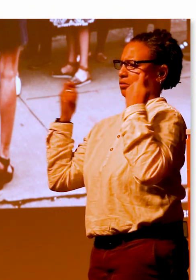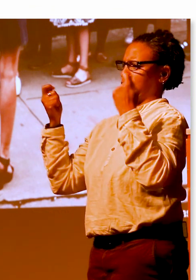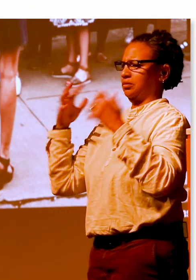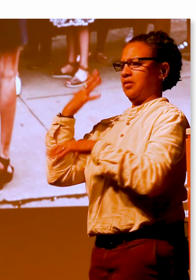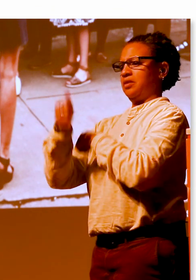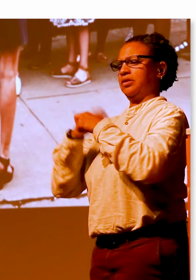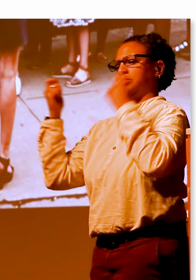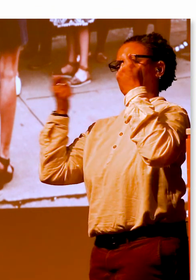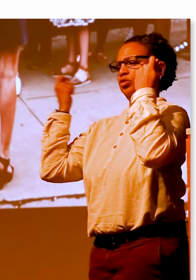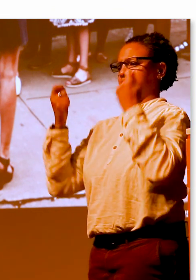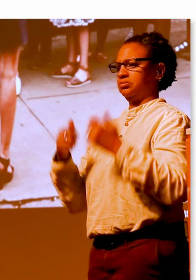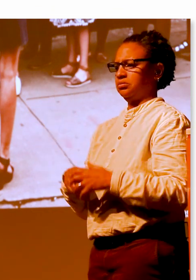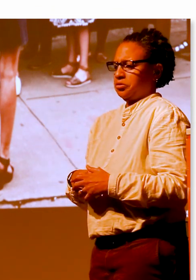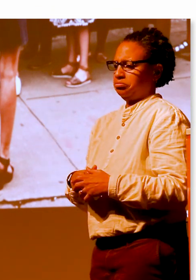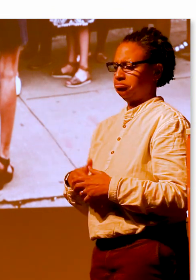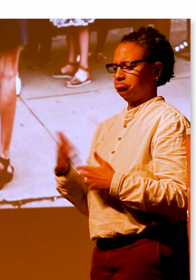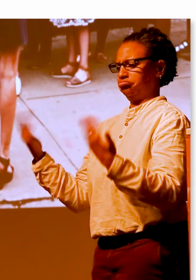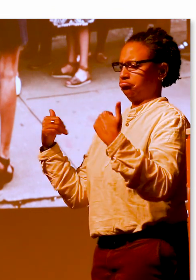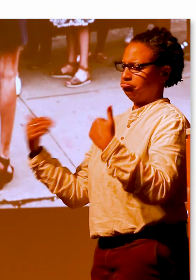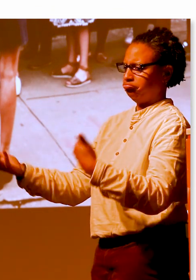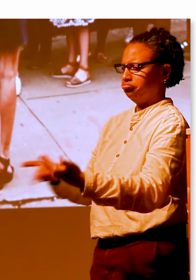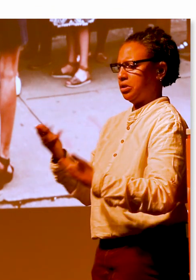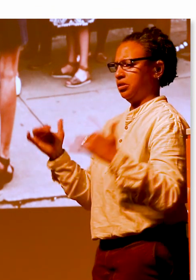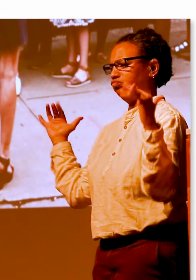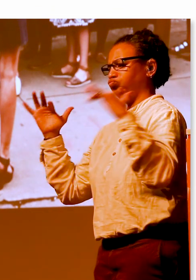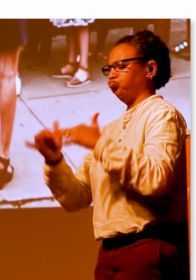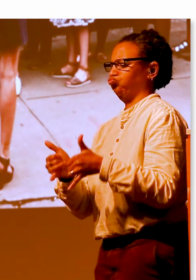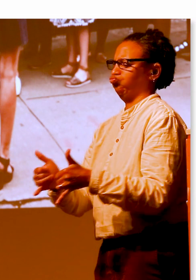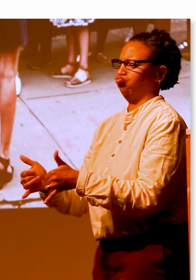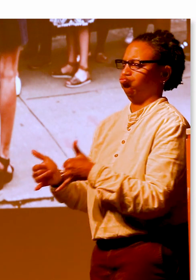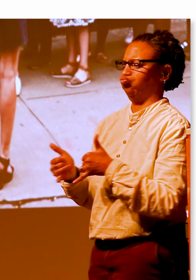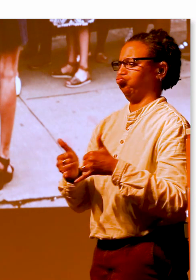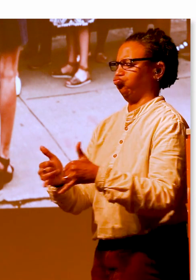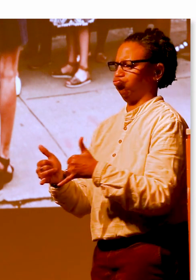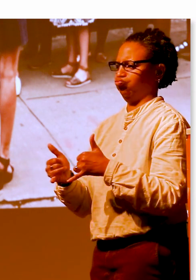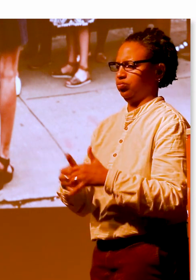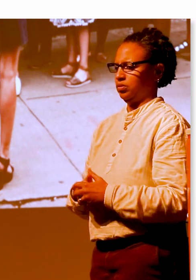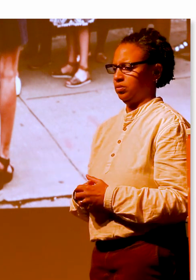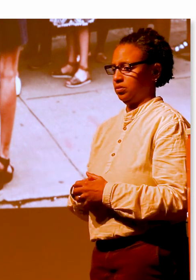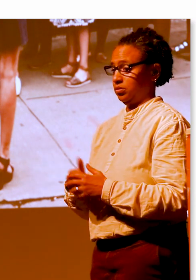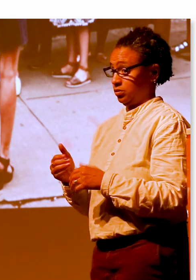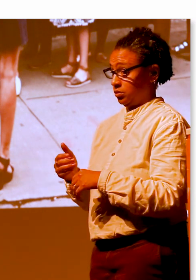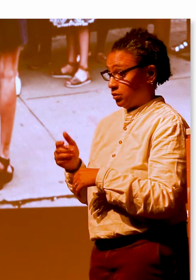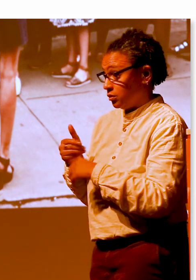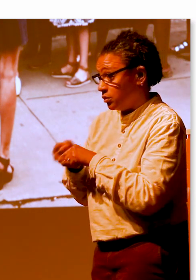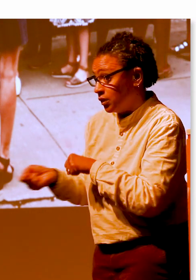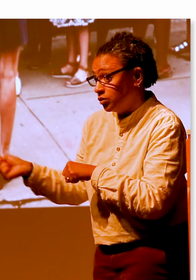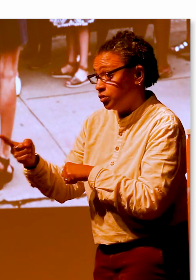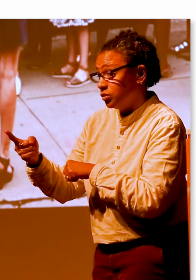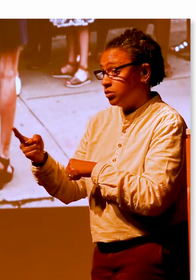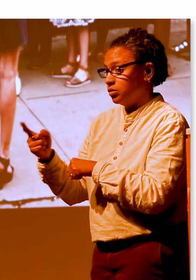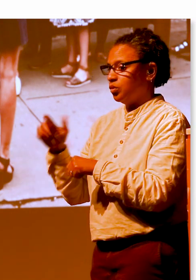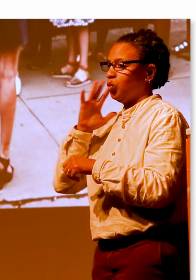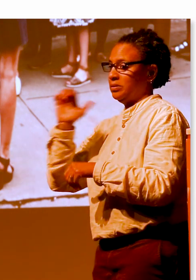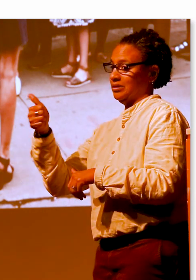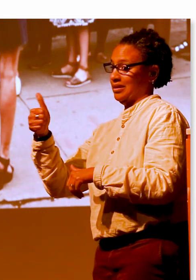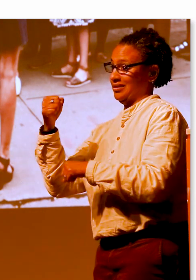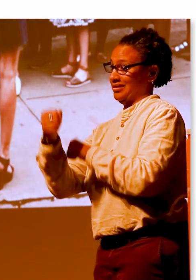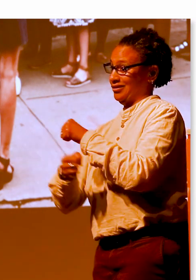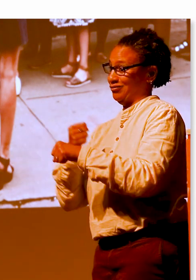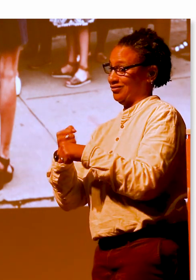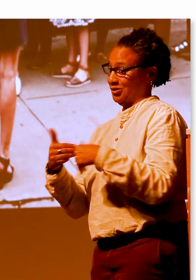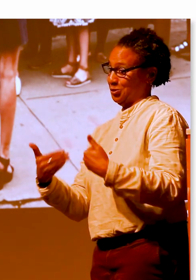joy and exaltation around the work. The blog is going to be 10 next year, which is wild. My baby's growing up. And